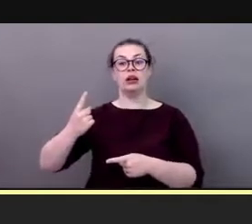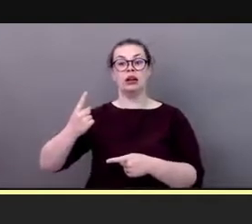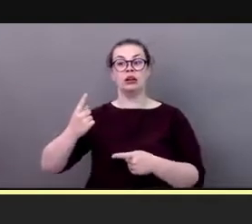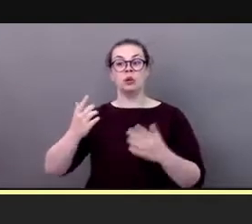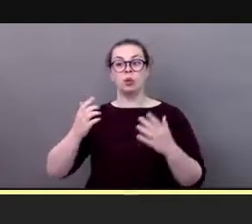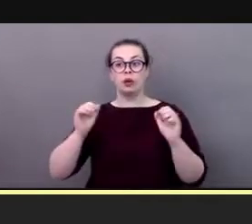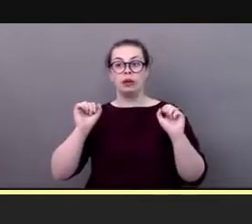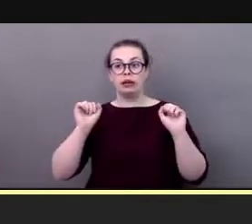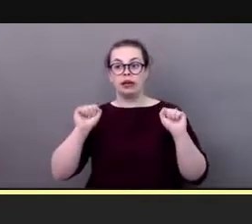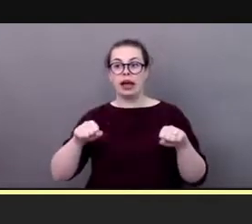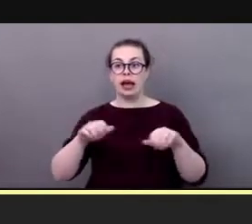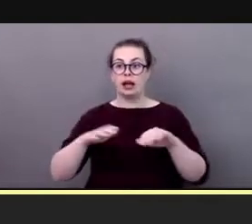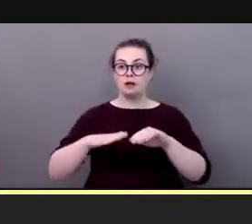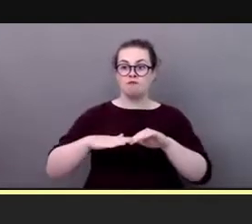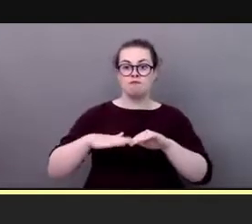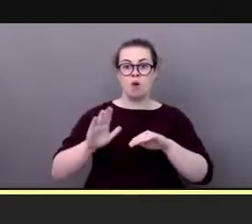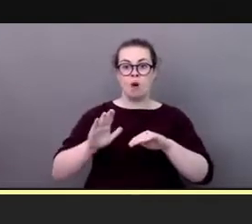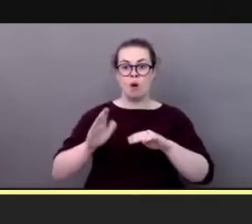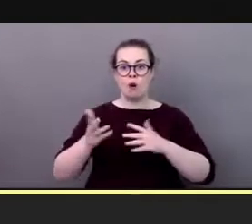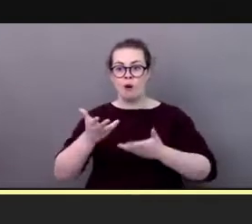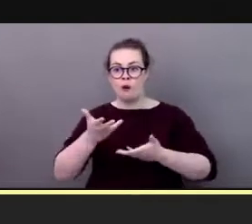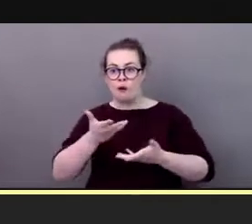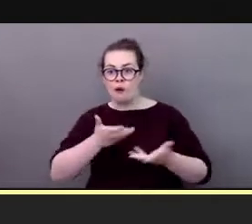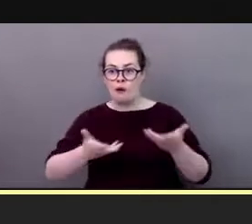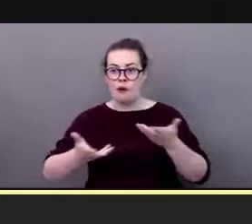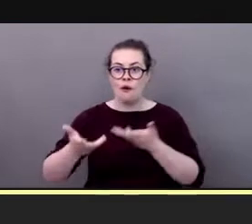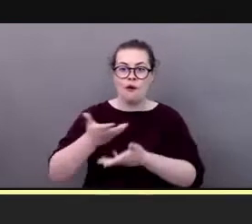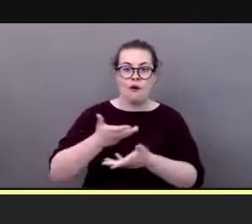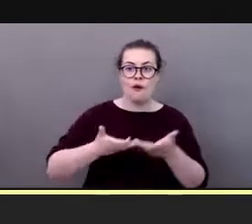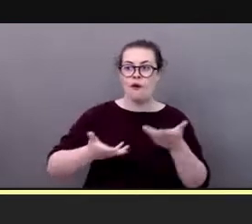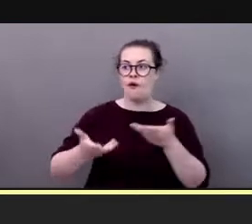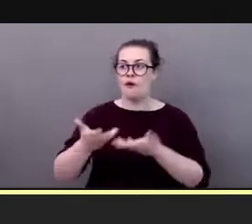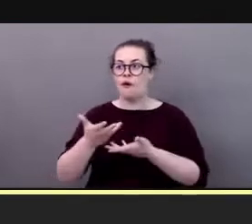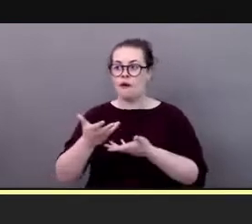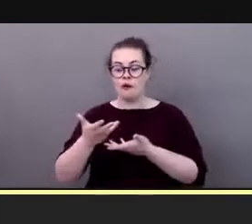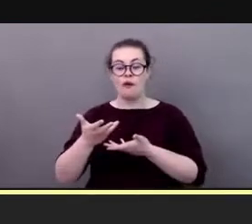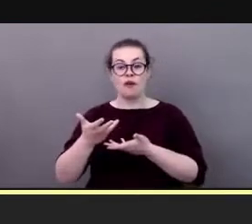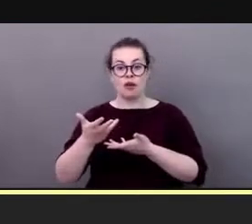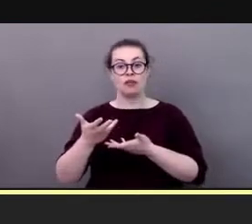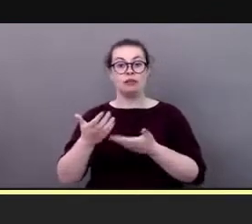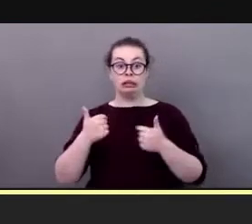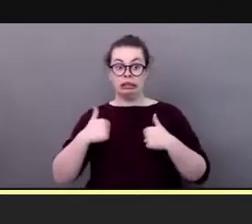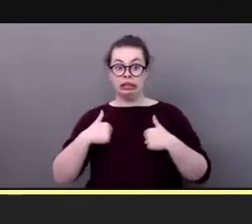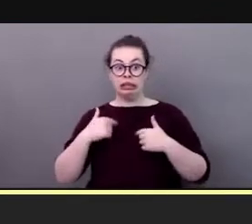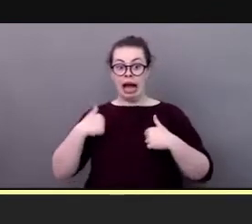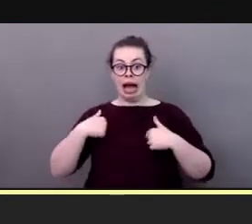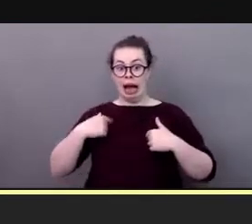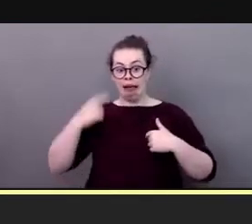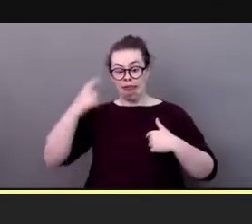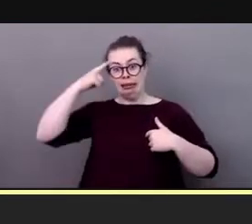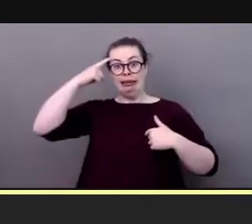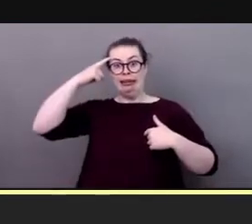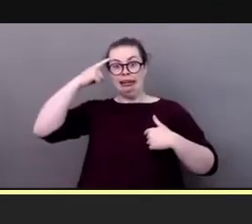more time for the discussions, and for the translators, I'll try not to speak too